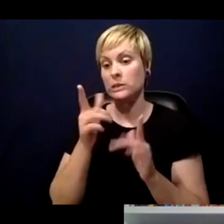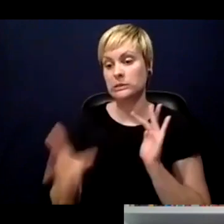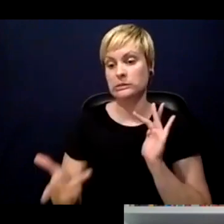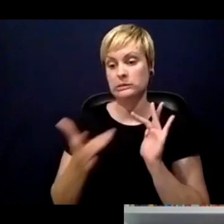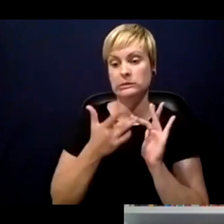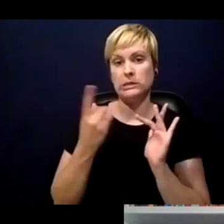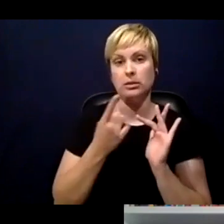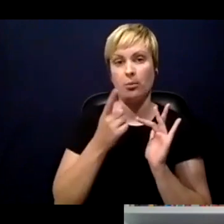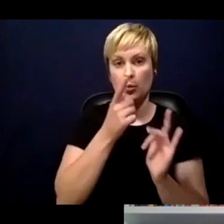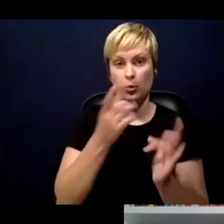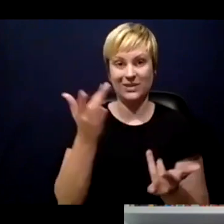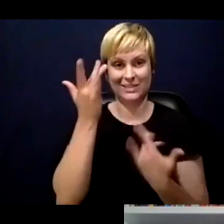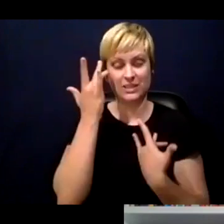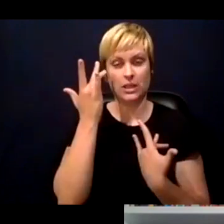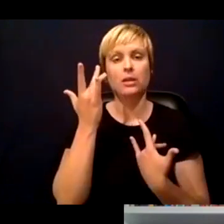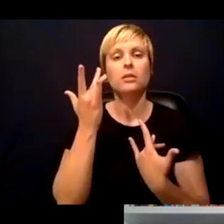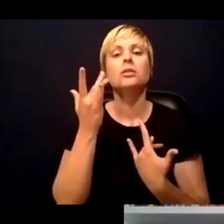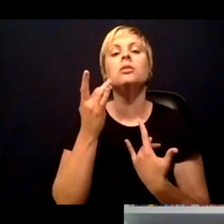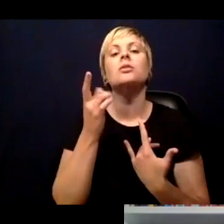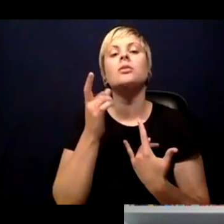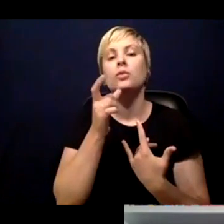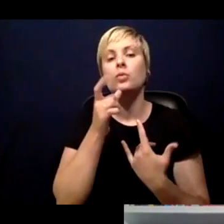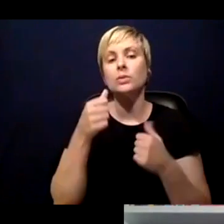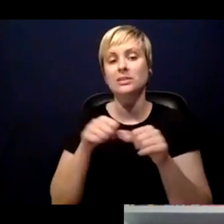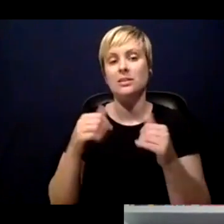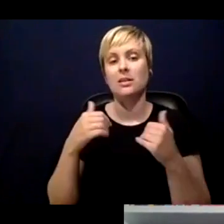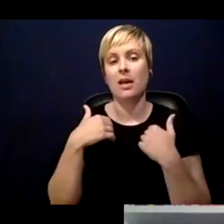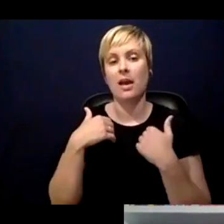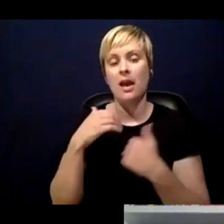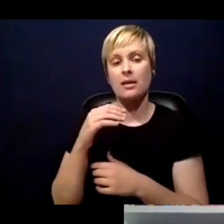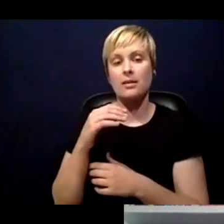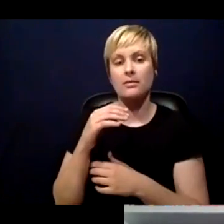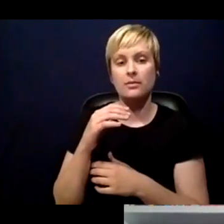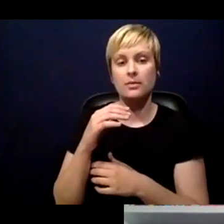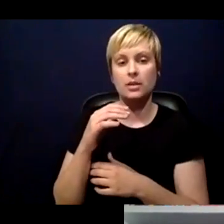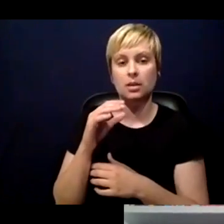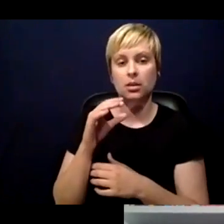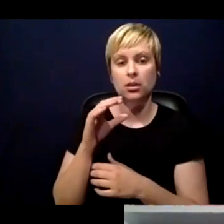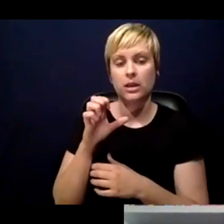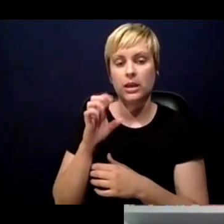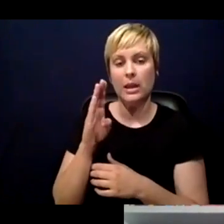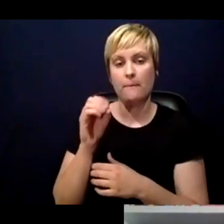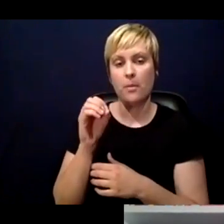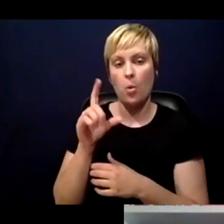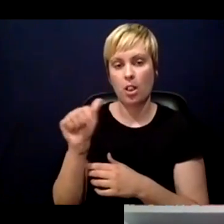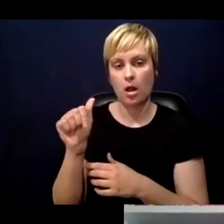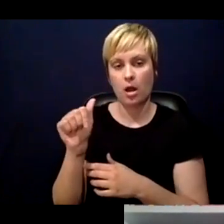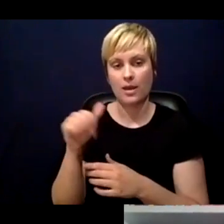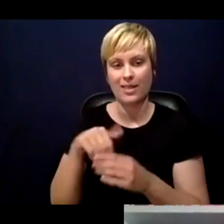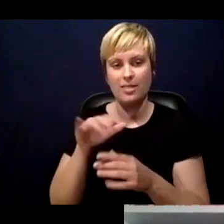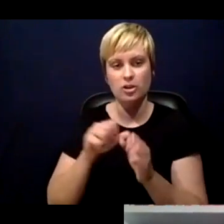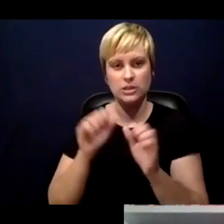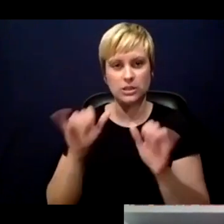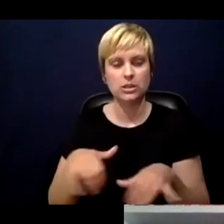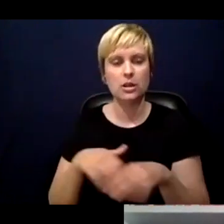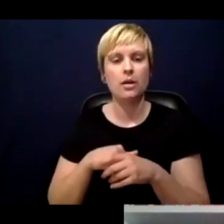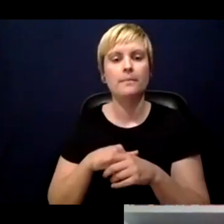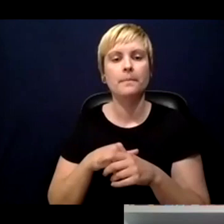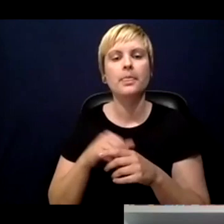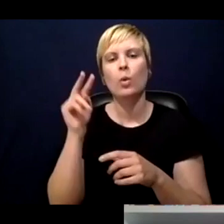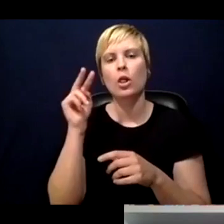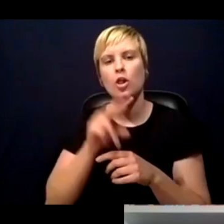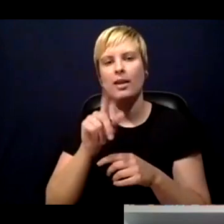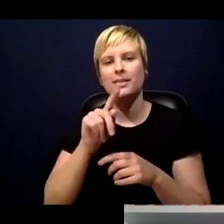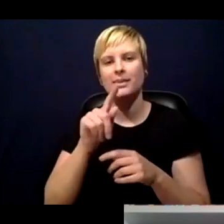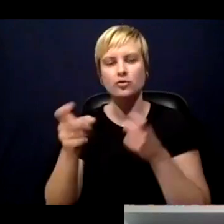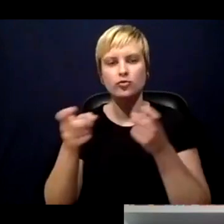could still have Ebola in their semen. So we looked at some of the data to control Ebola for public health reasons, and we